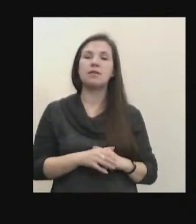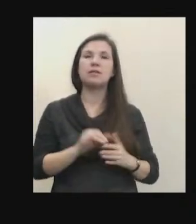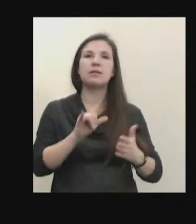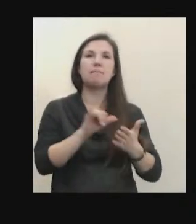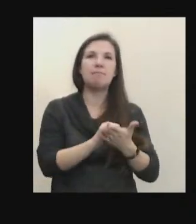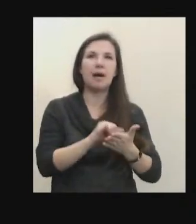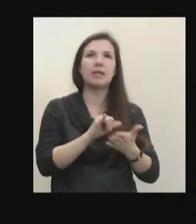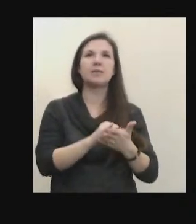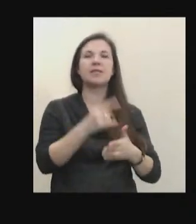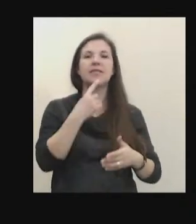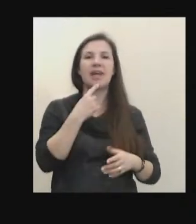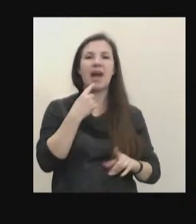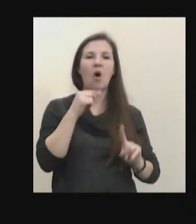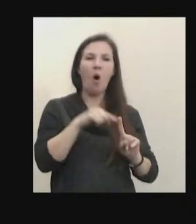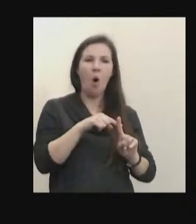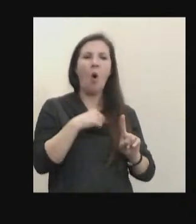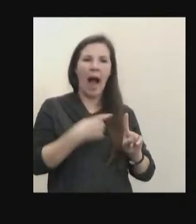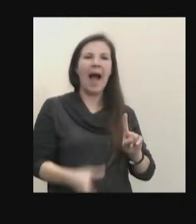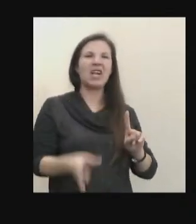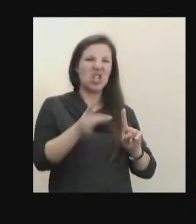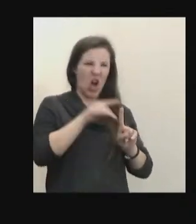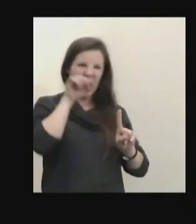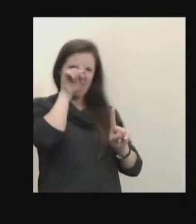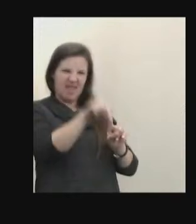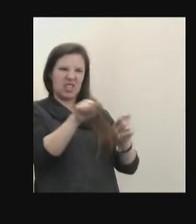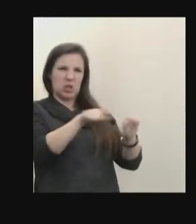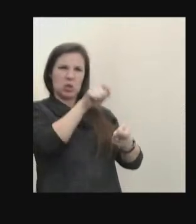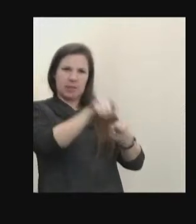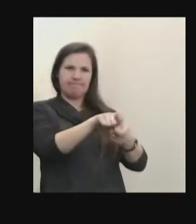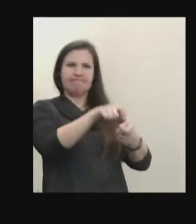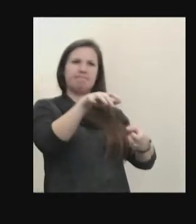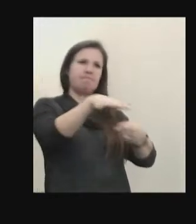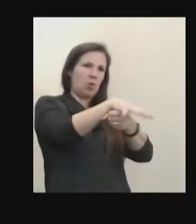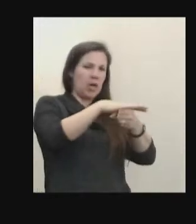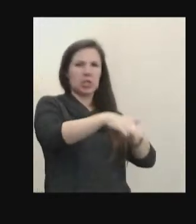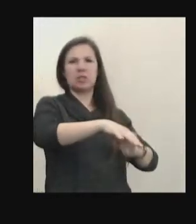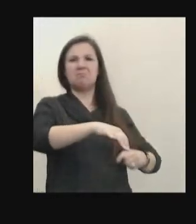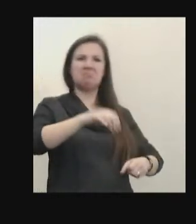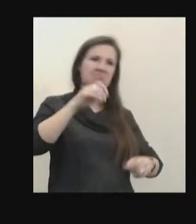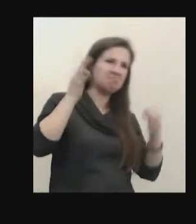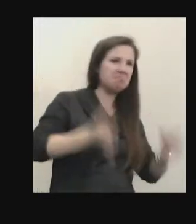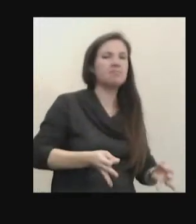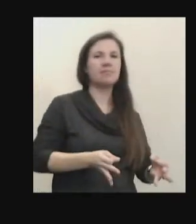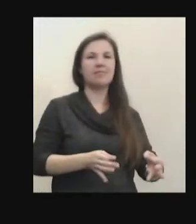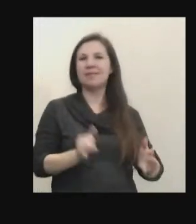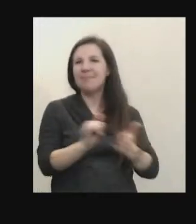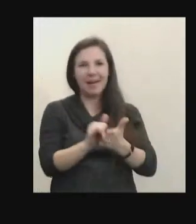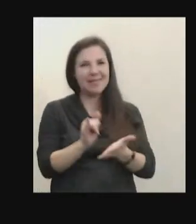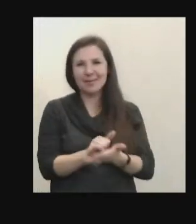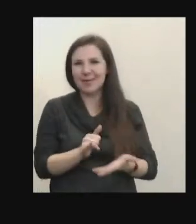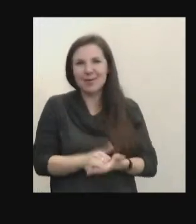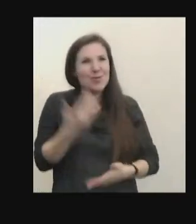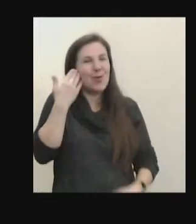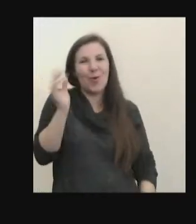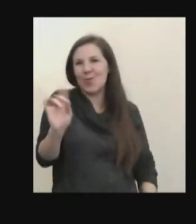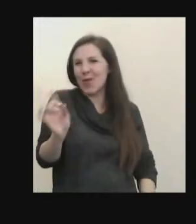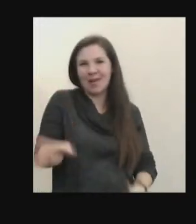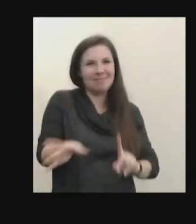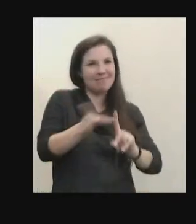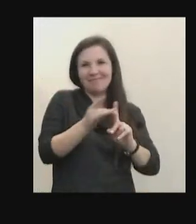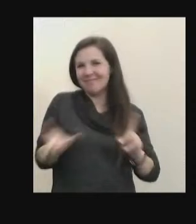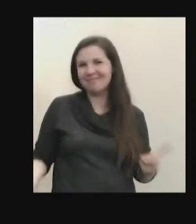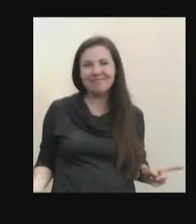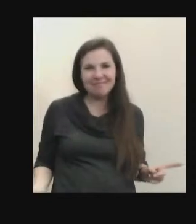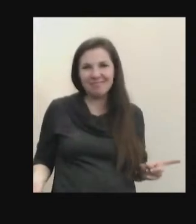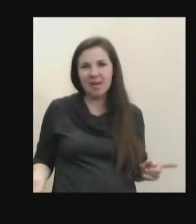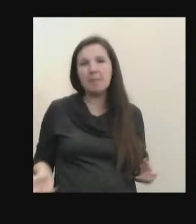somebody caught it at a particular location. It is impossible to say that. I guess the closest you could do is a